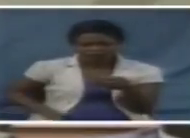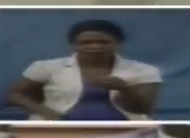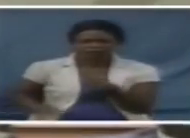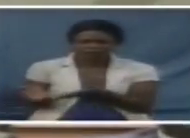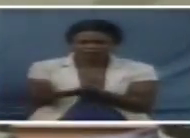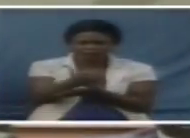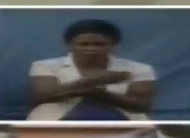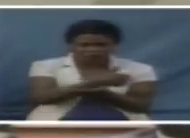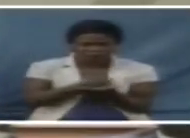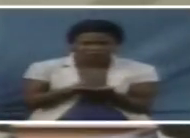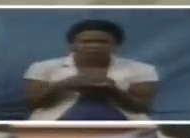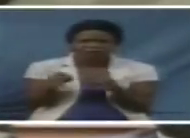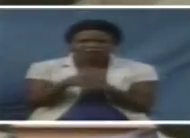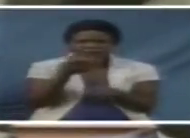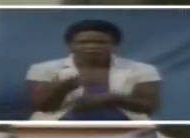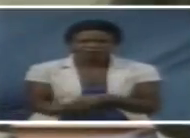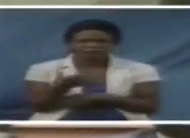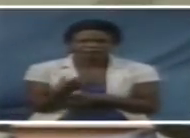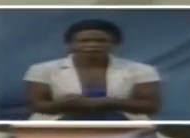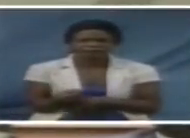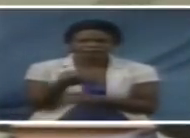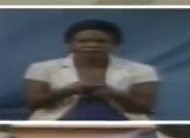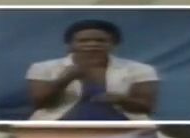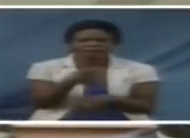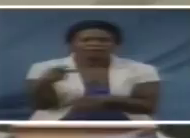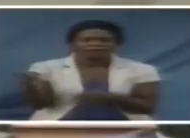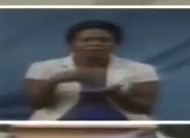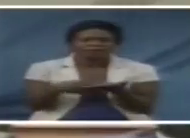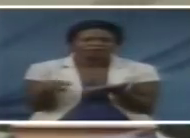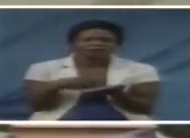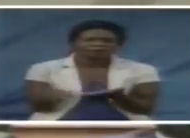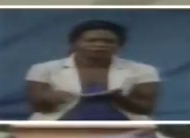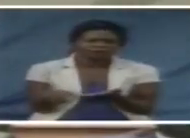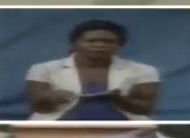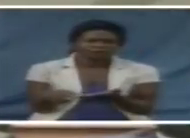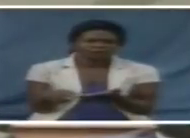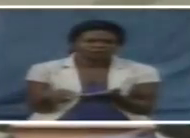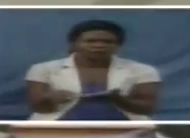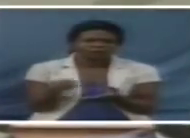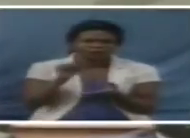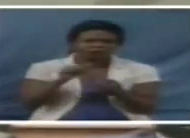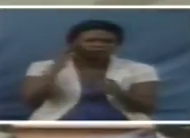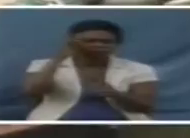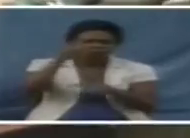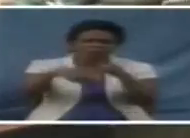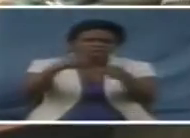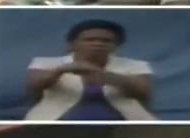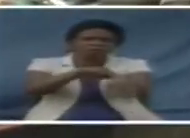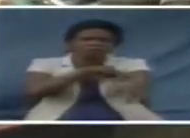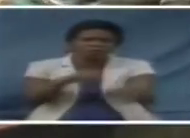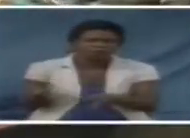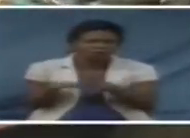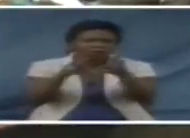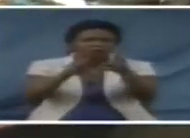that councils gain revenue, buoyancy, and adequacy from property rates.